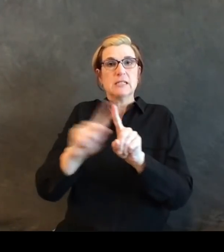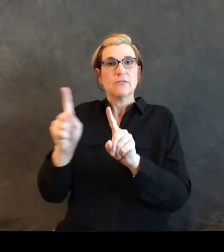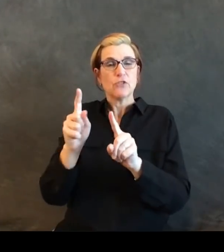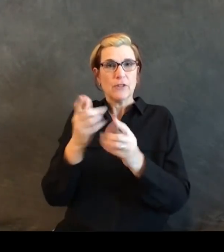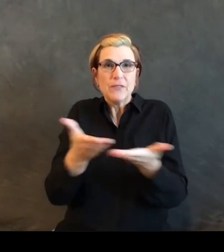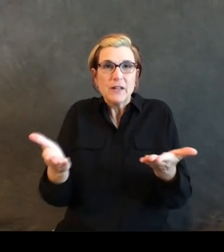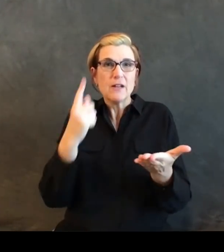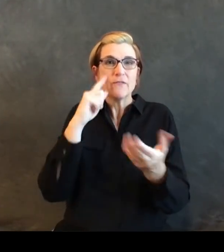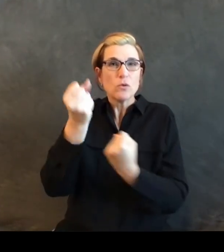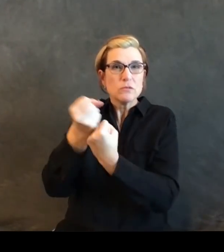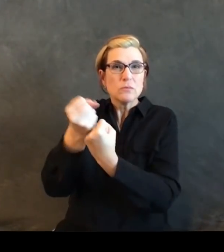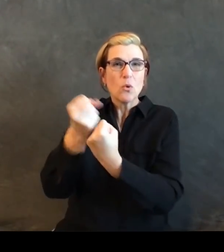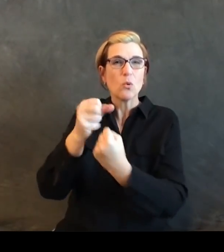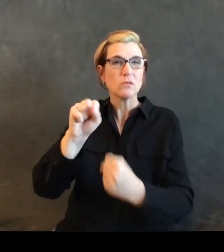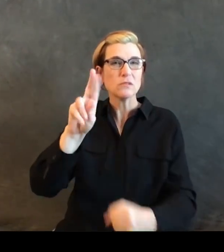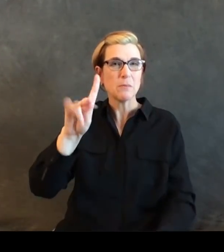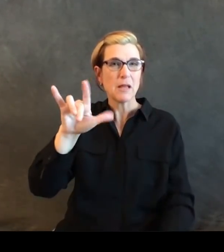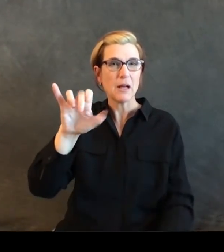We had